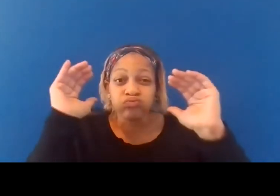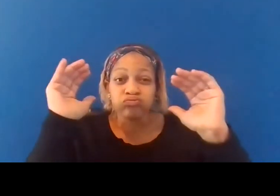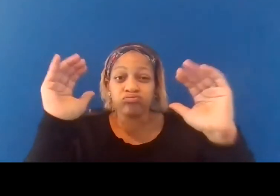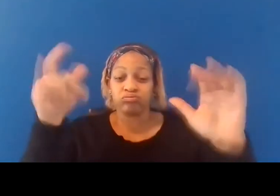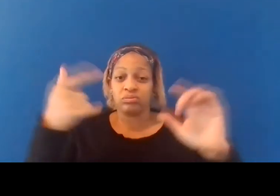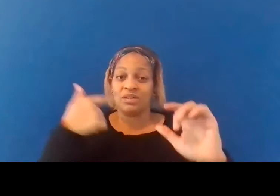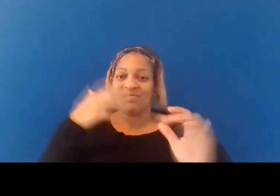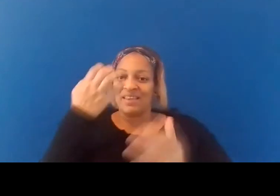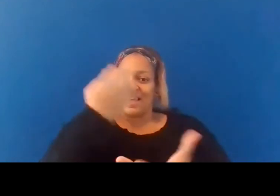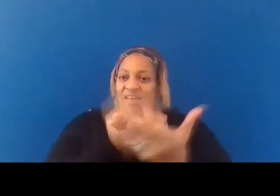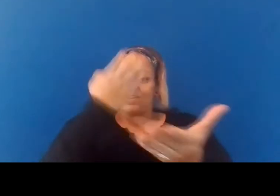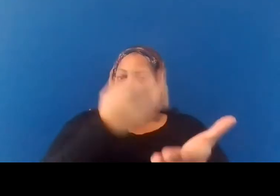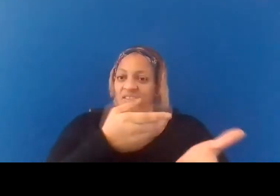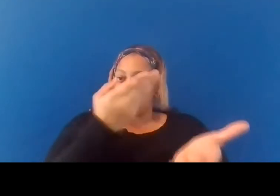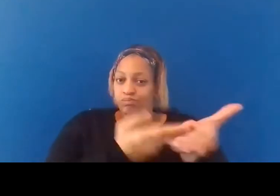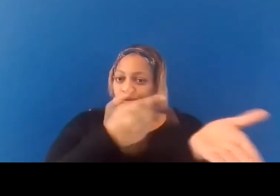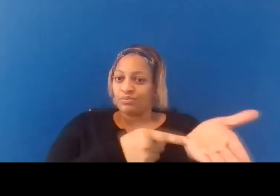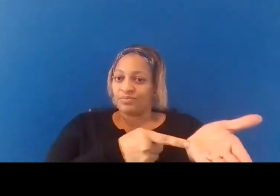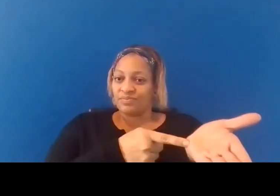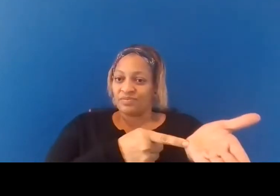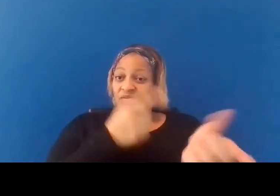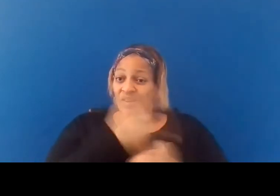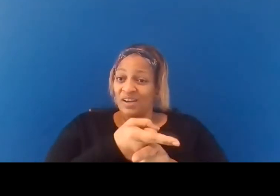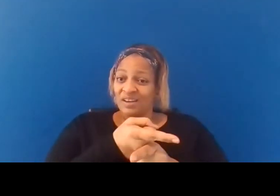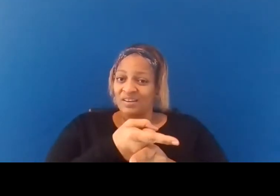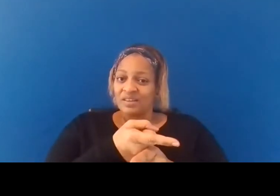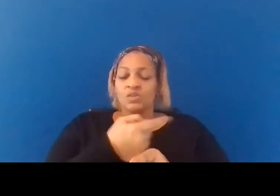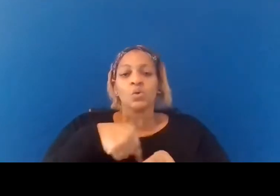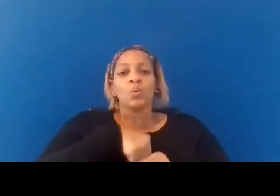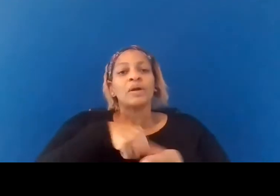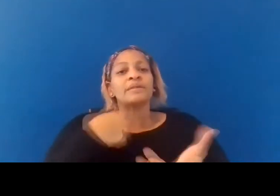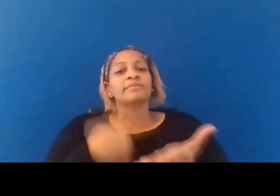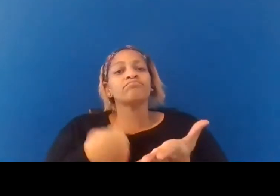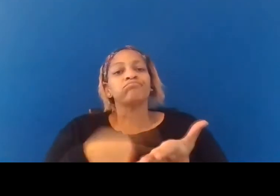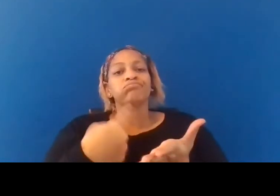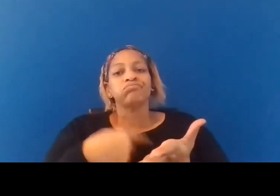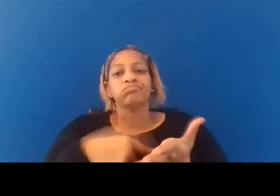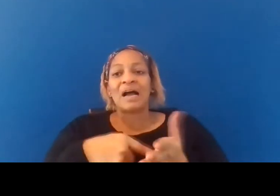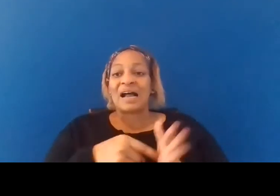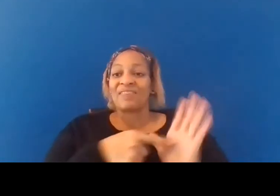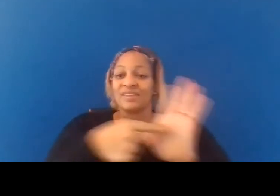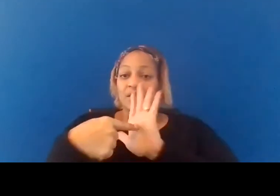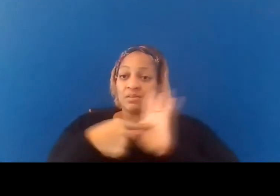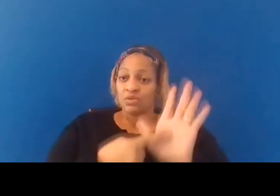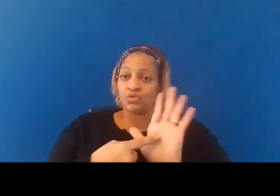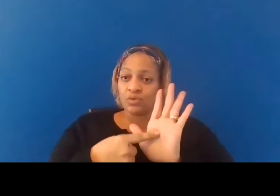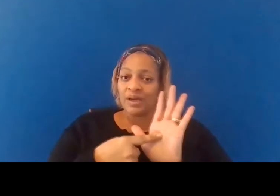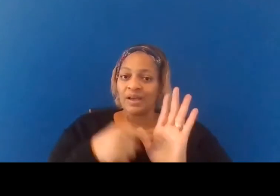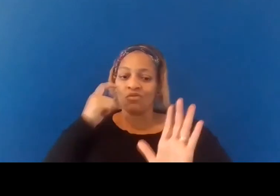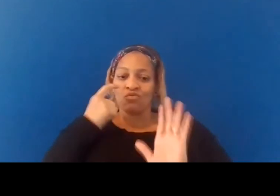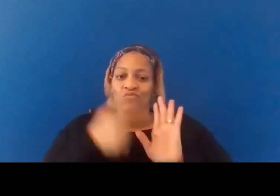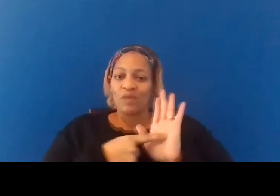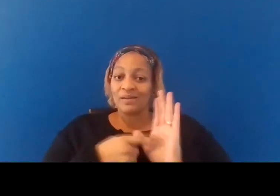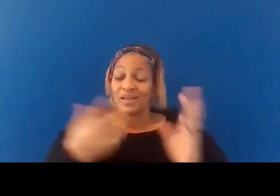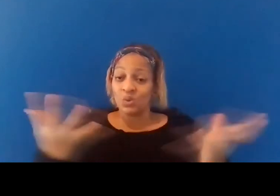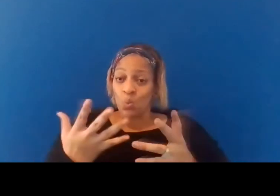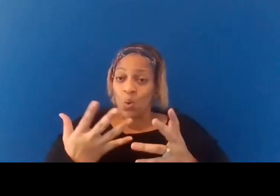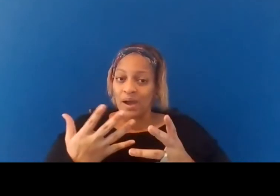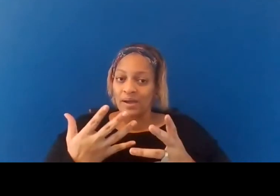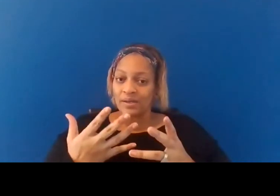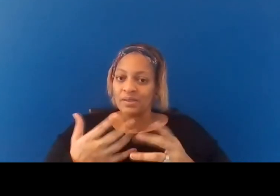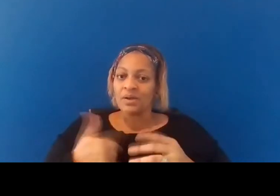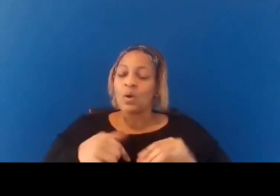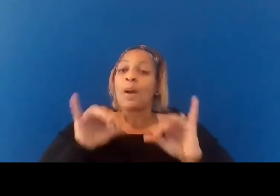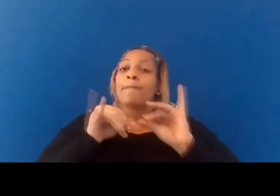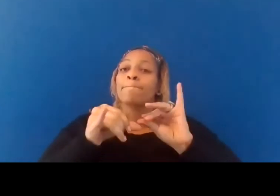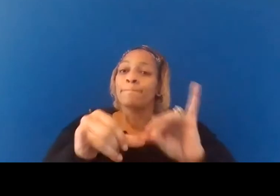of. Evidence. So if we're talking about demonstrations, then we have to recognize that there must be